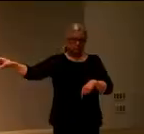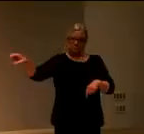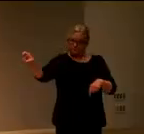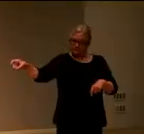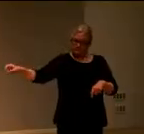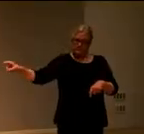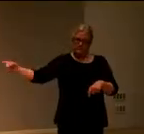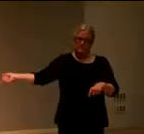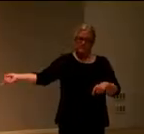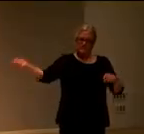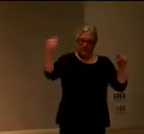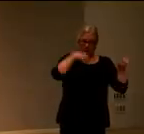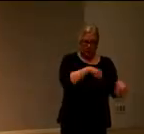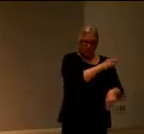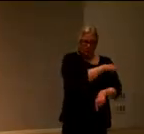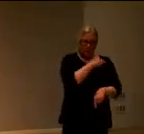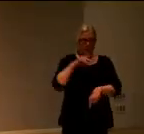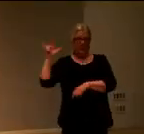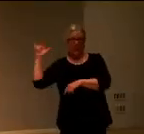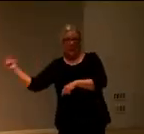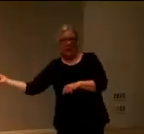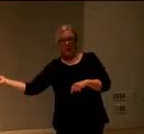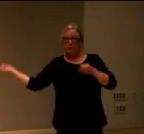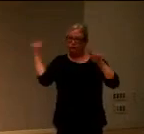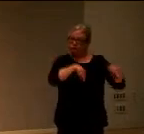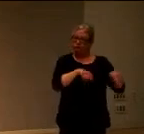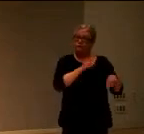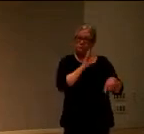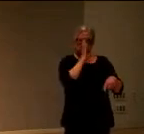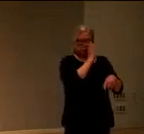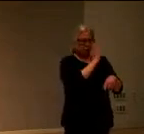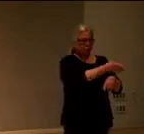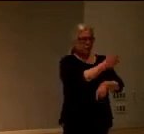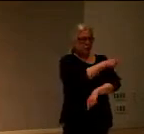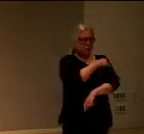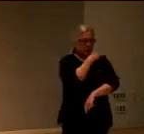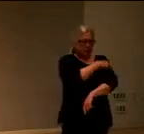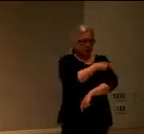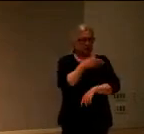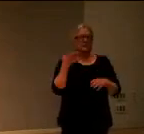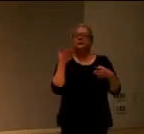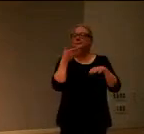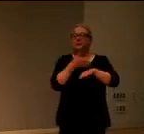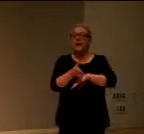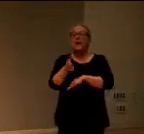the airport. She had lived in Puerto Rico following Hurricane Maria,